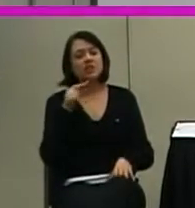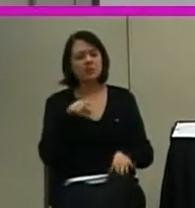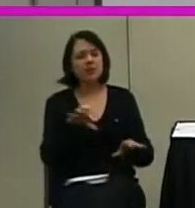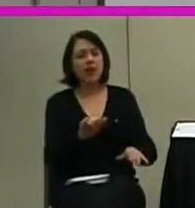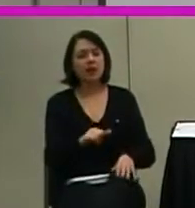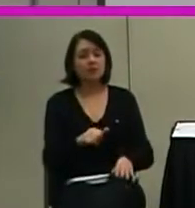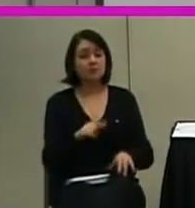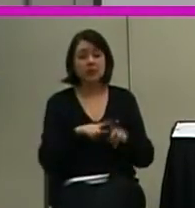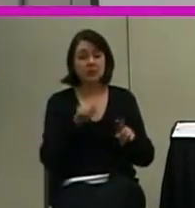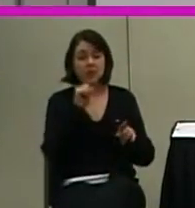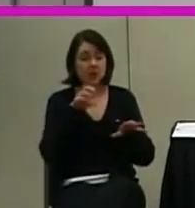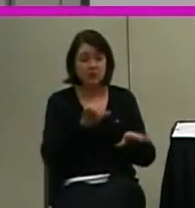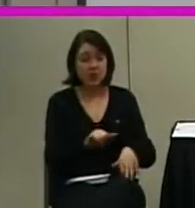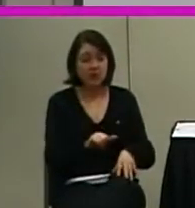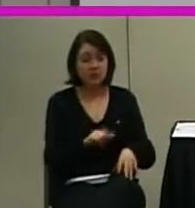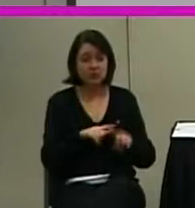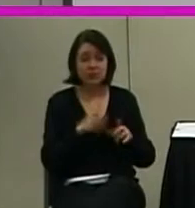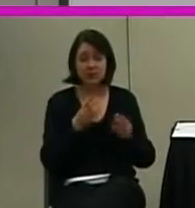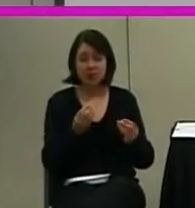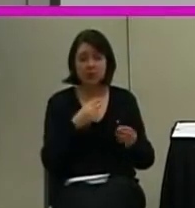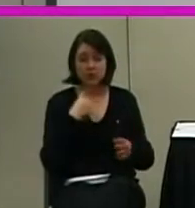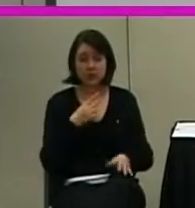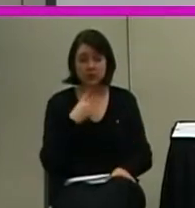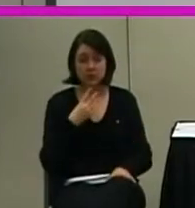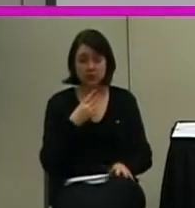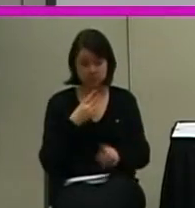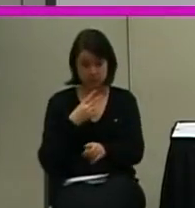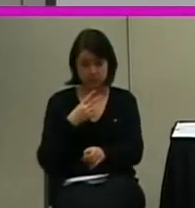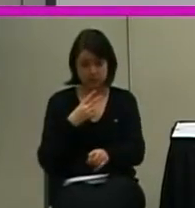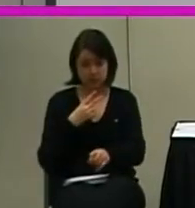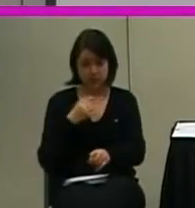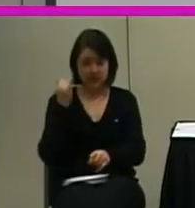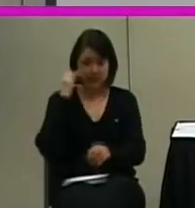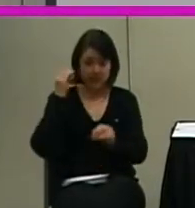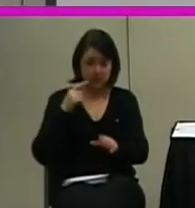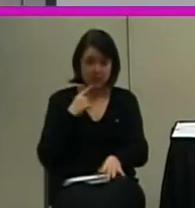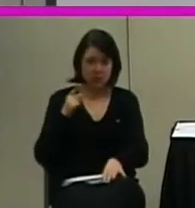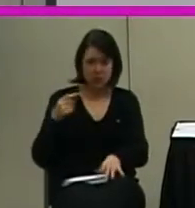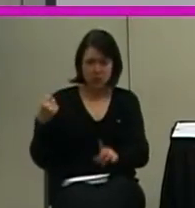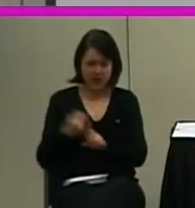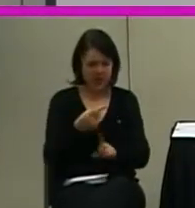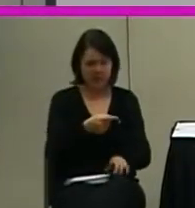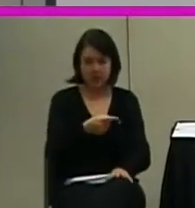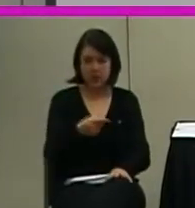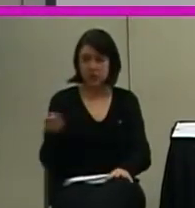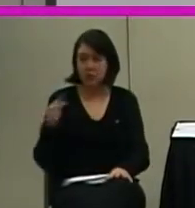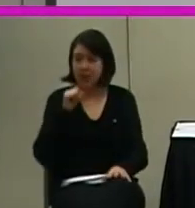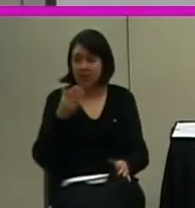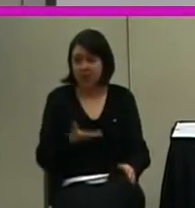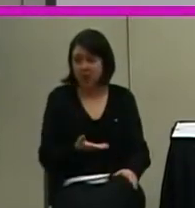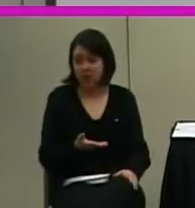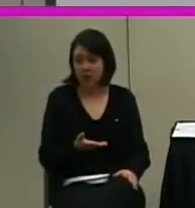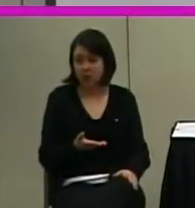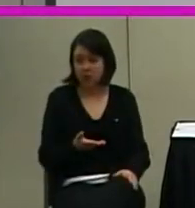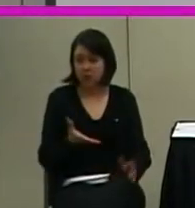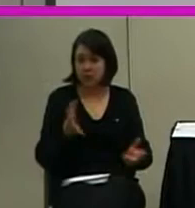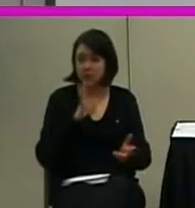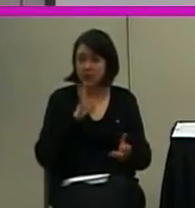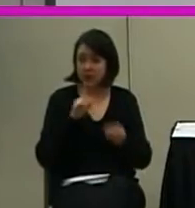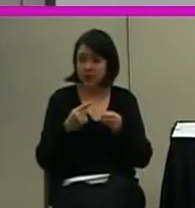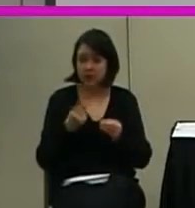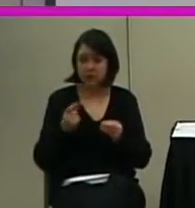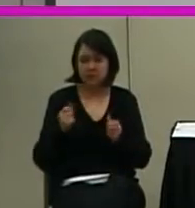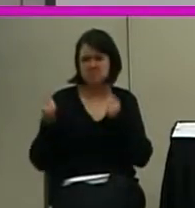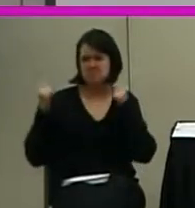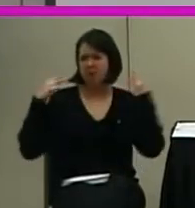your voice be, loud or soft? Jarvis, the teacher comes up and says that you hit somebody, you weren't even there. You want to talk about it. Should your voice